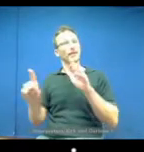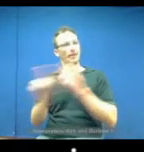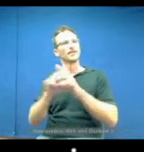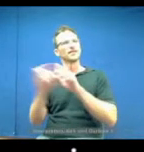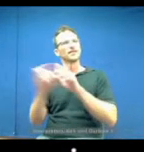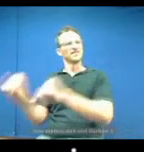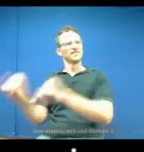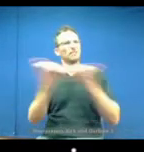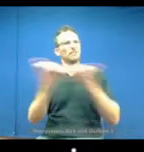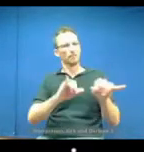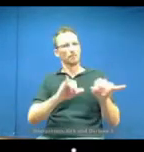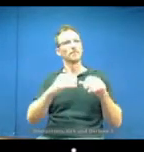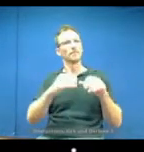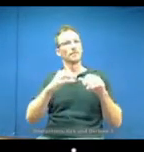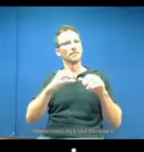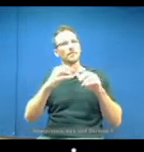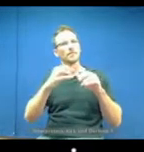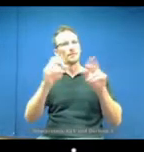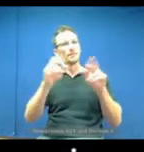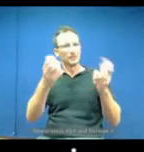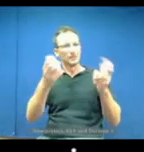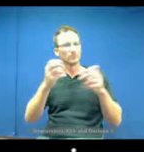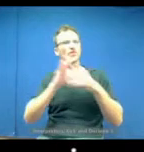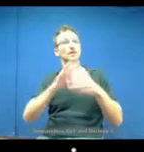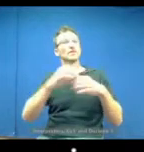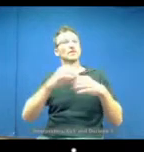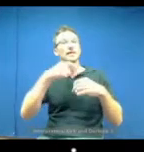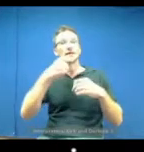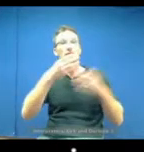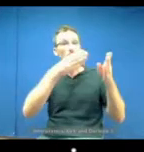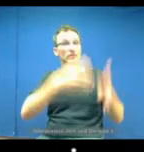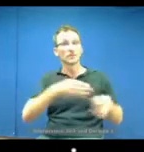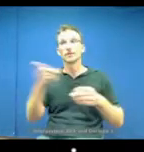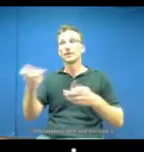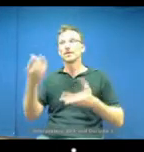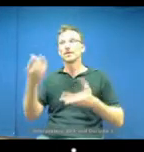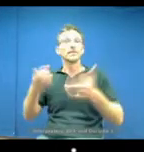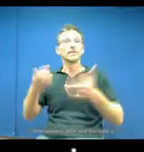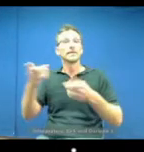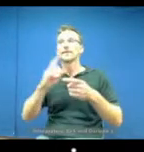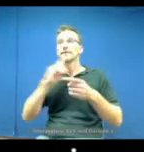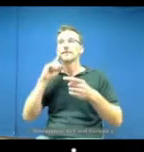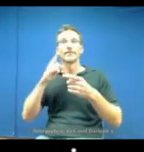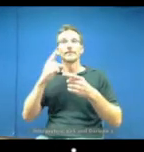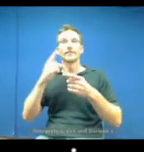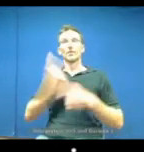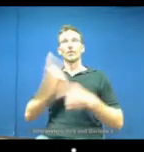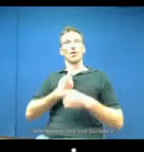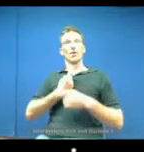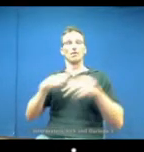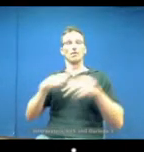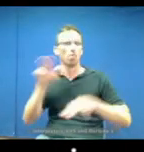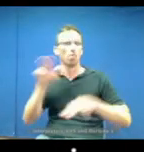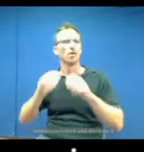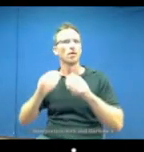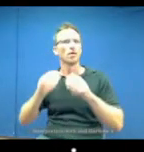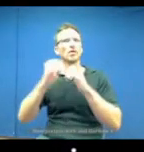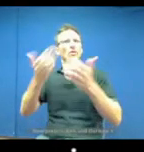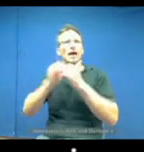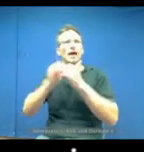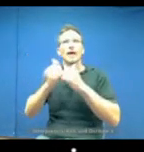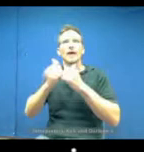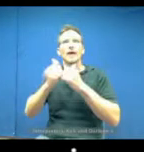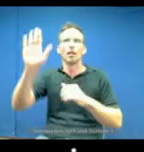the deaf litigants have, and that means they don't know how to run the case. They don't know how to question each other. They don't know that they're supposed to ask questions and